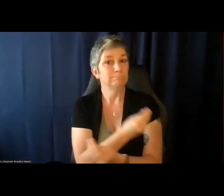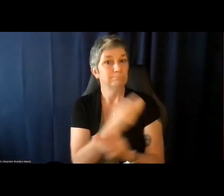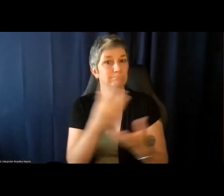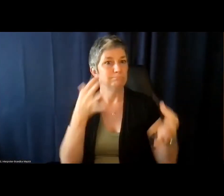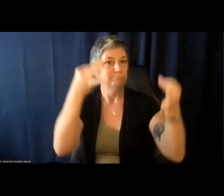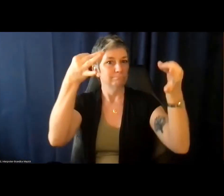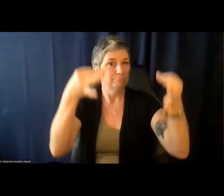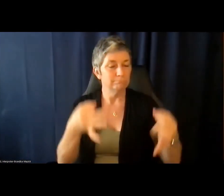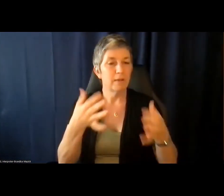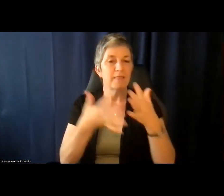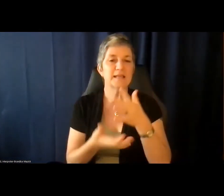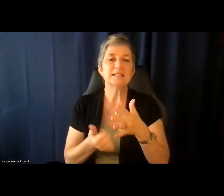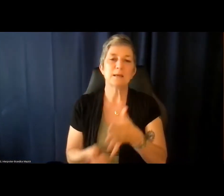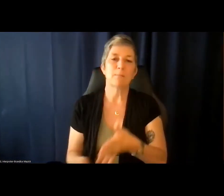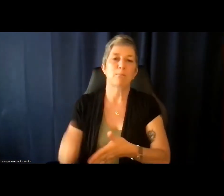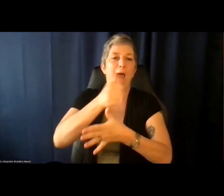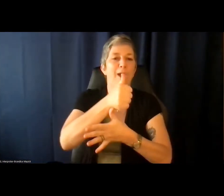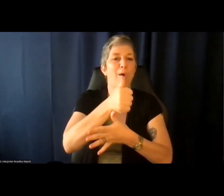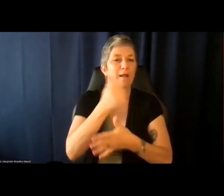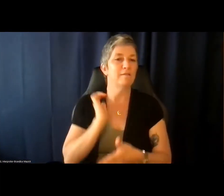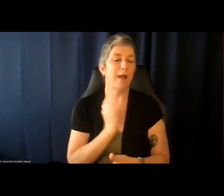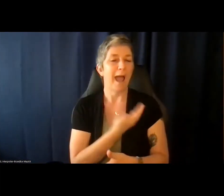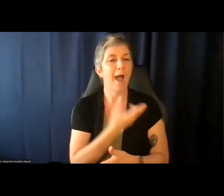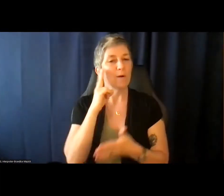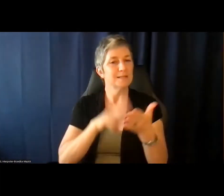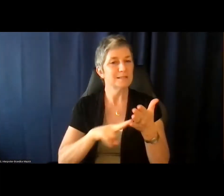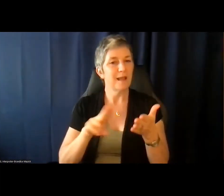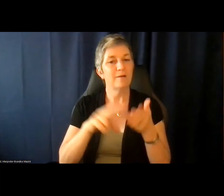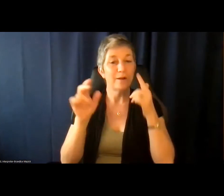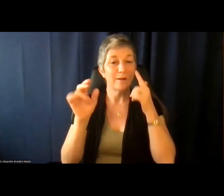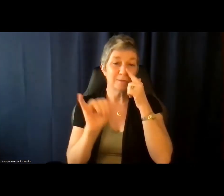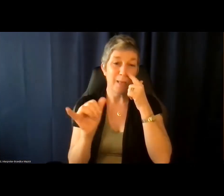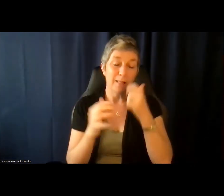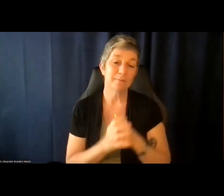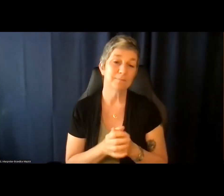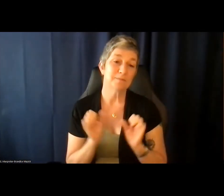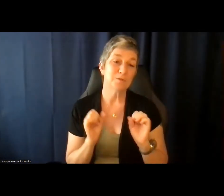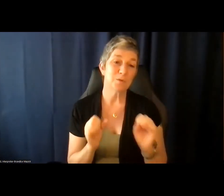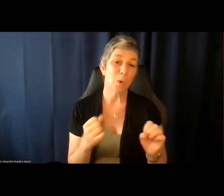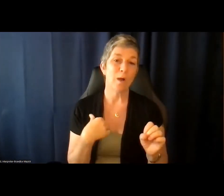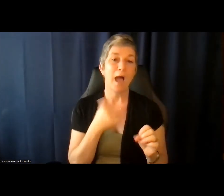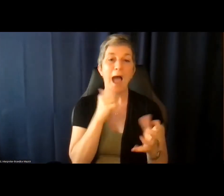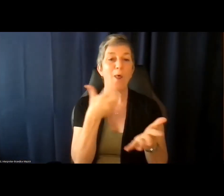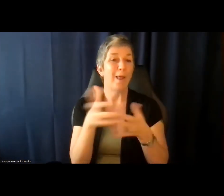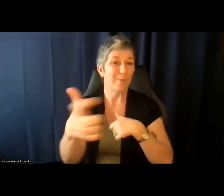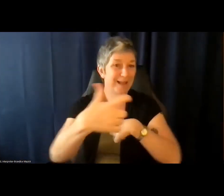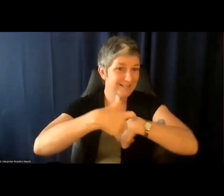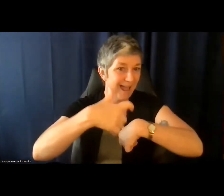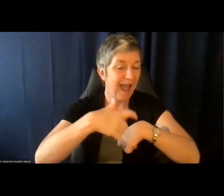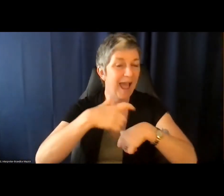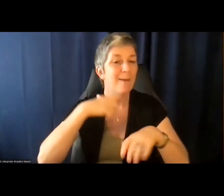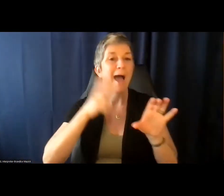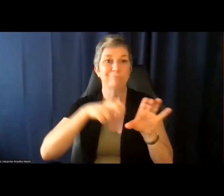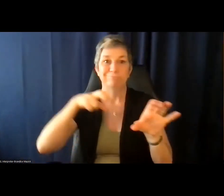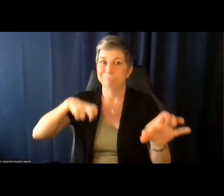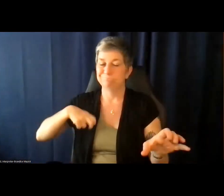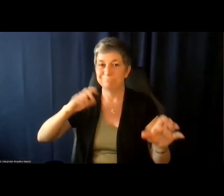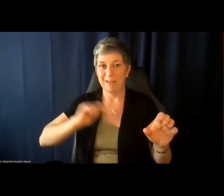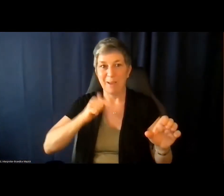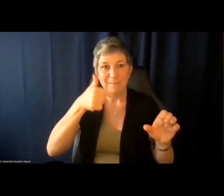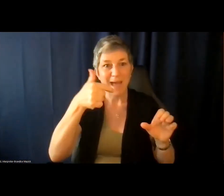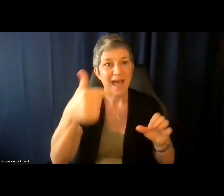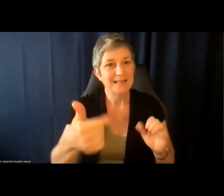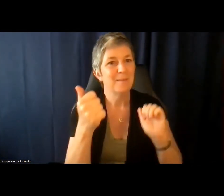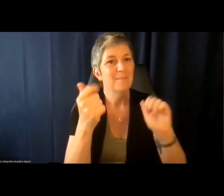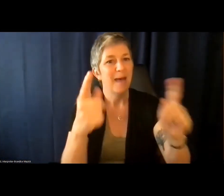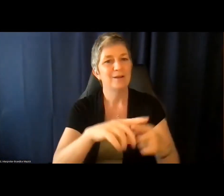a priority of our Secretary, Marsha L. Fudge, as well. So I'm not going to waste time. I'm going to get out of the way, and I'll pass the baton back to